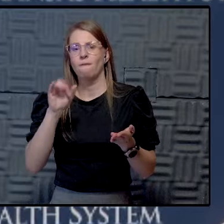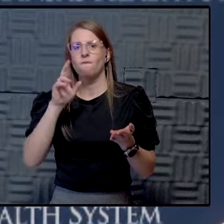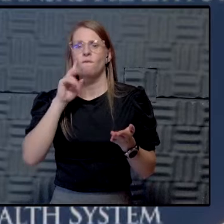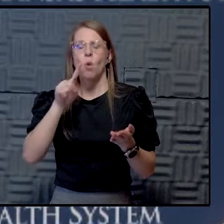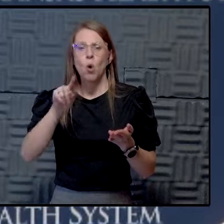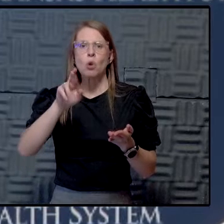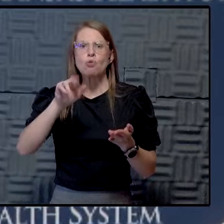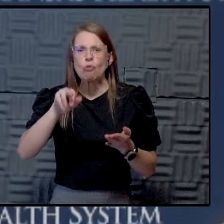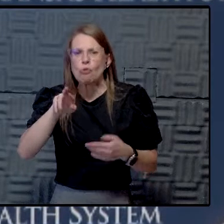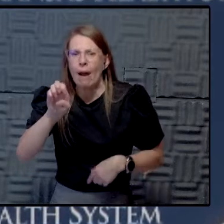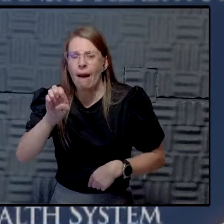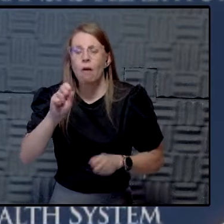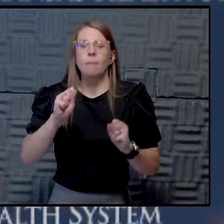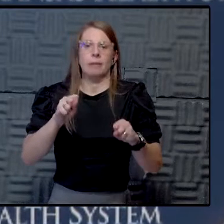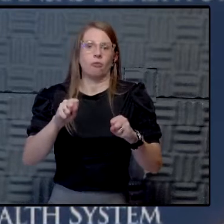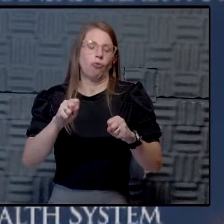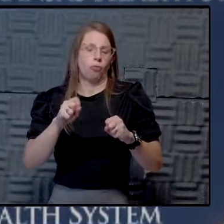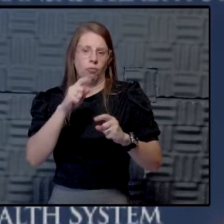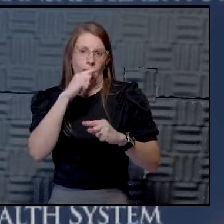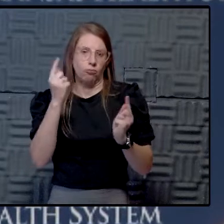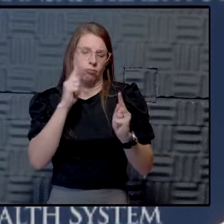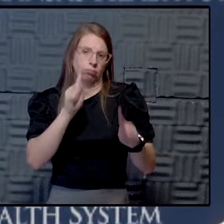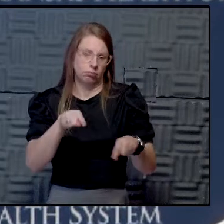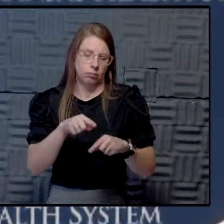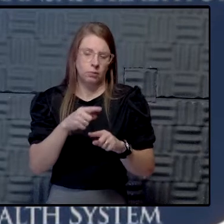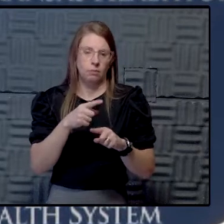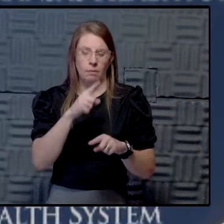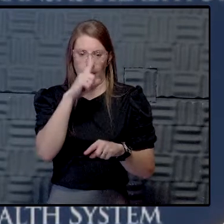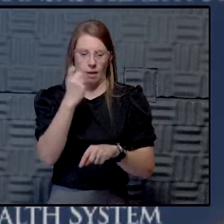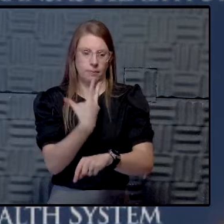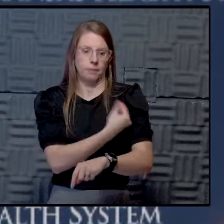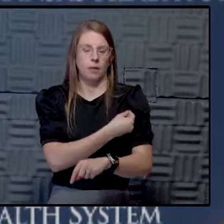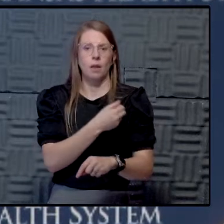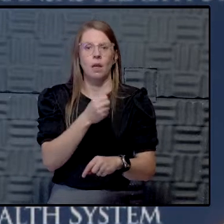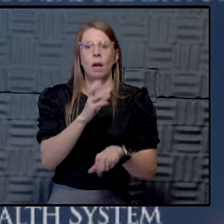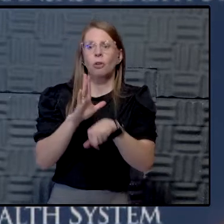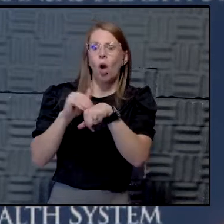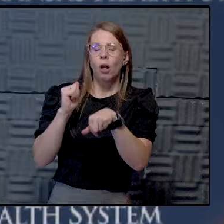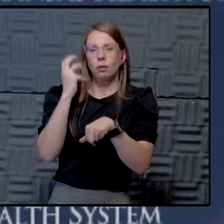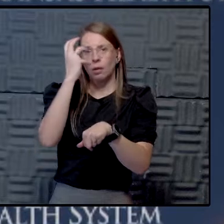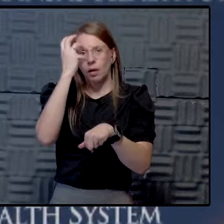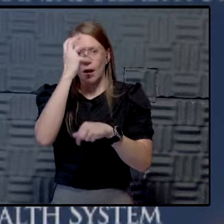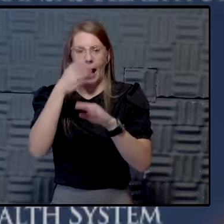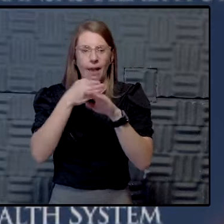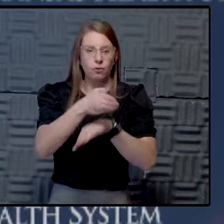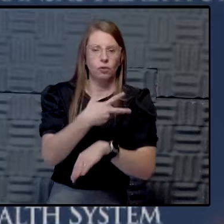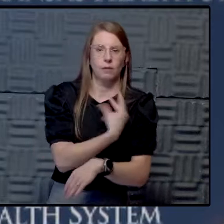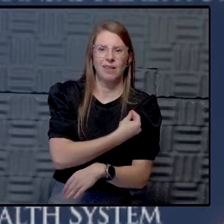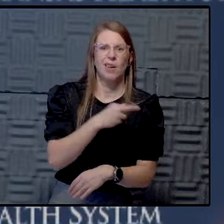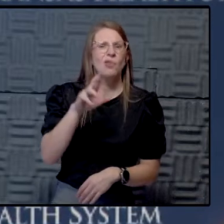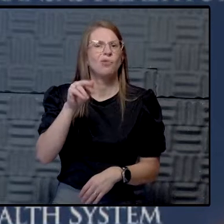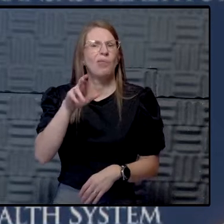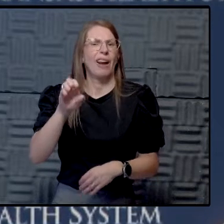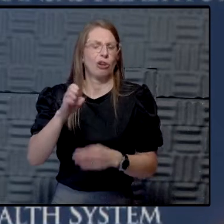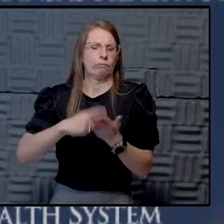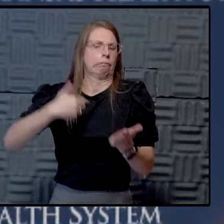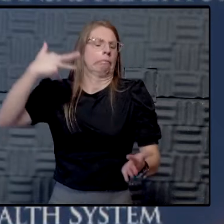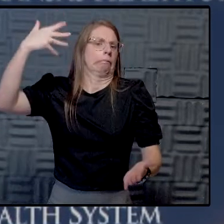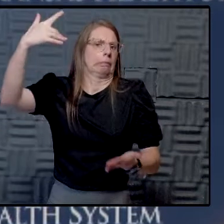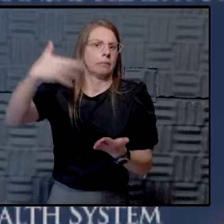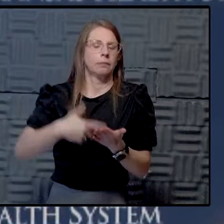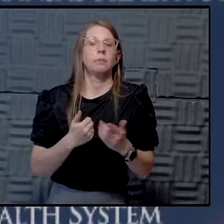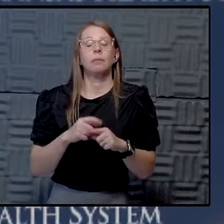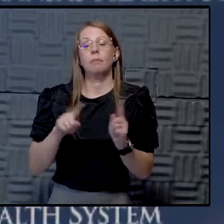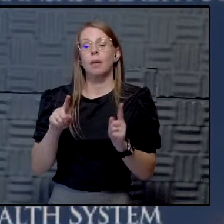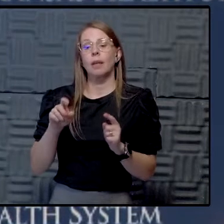rare potentials. But usually, you know, they get calls for someone who had a dizziness episode or something after the vaccine very rarely. But EMS has been